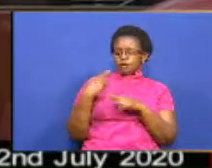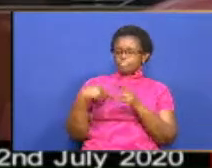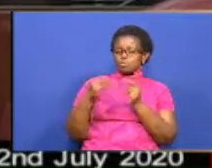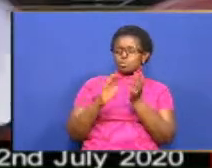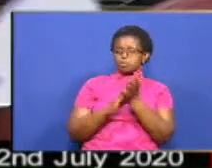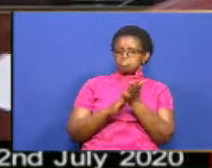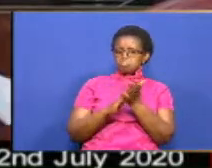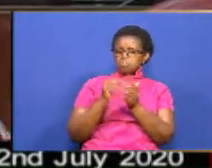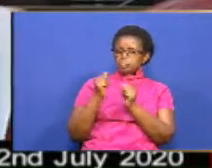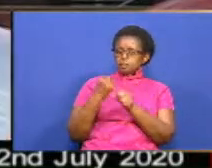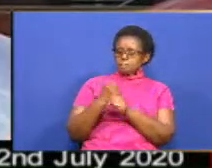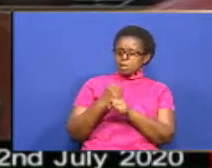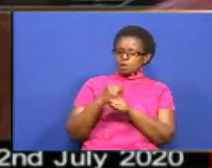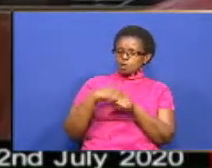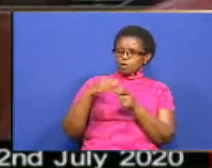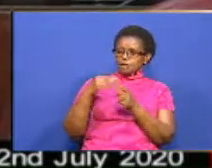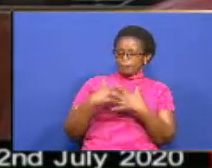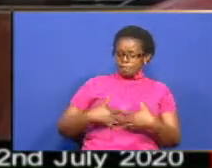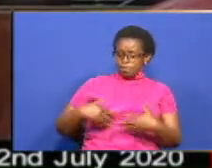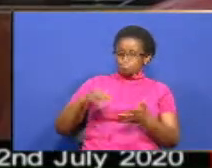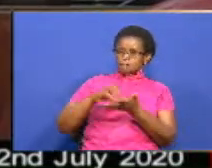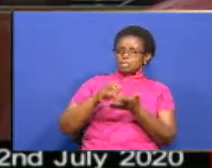on refugee status determination.